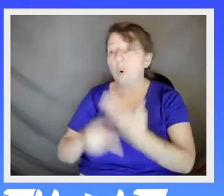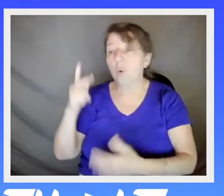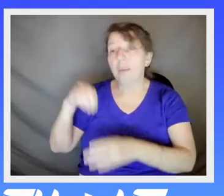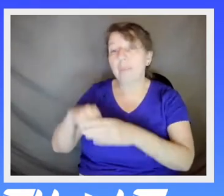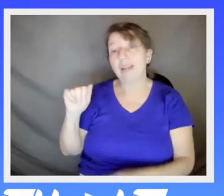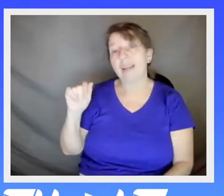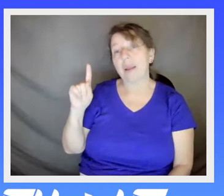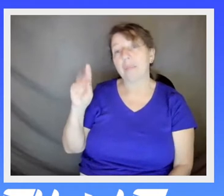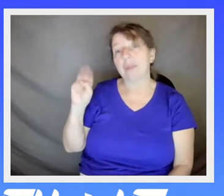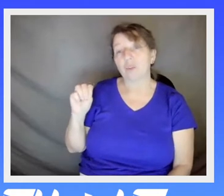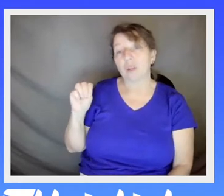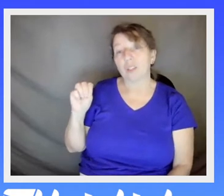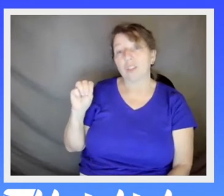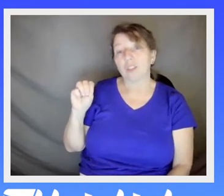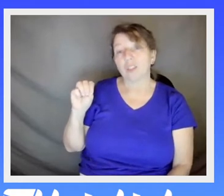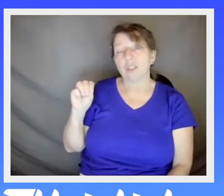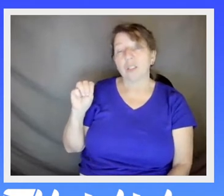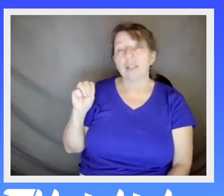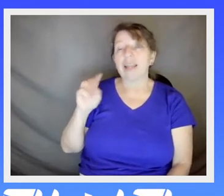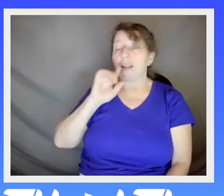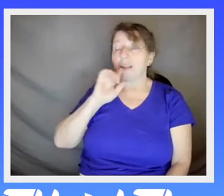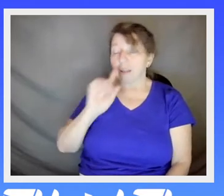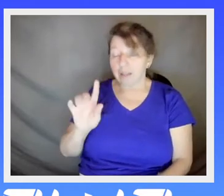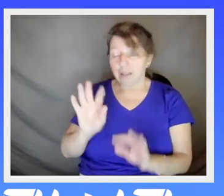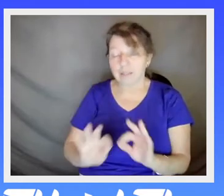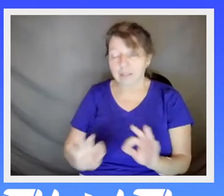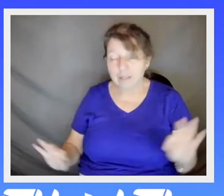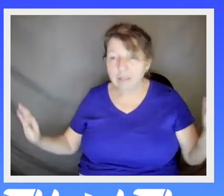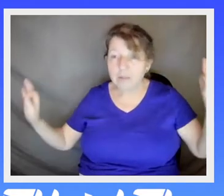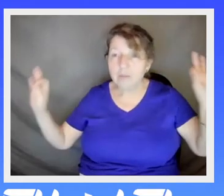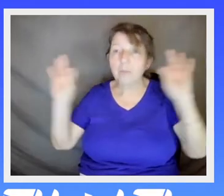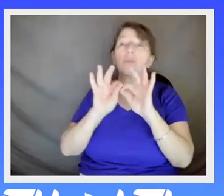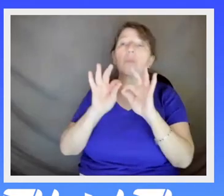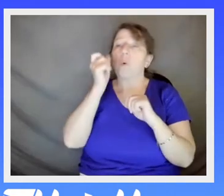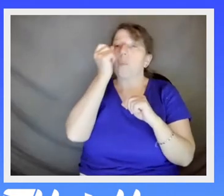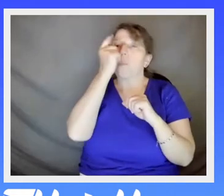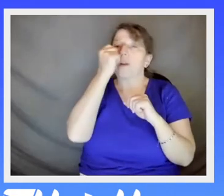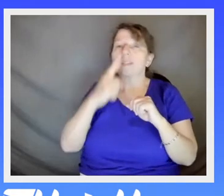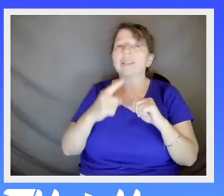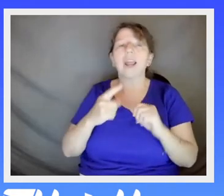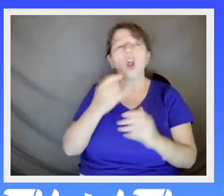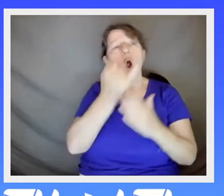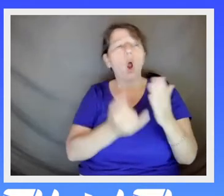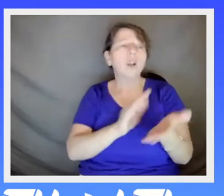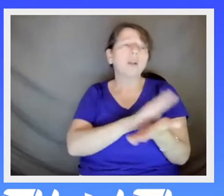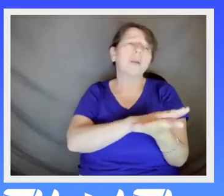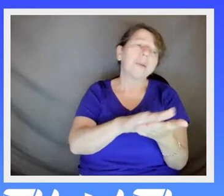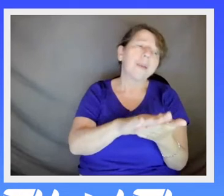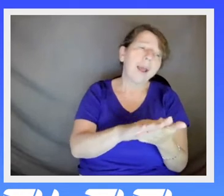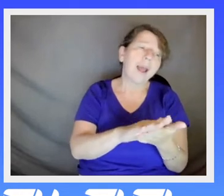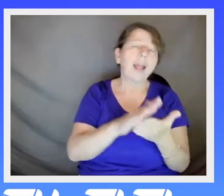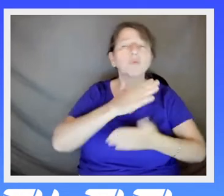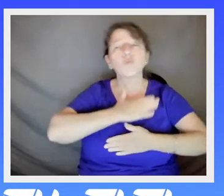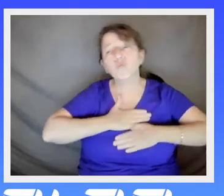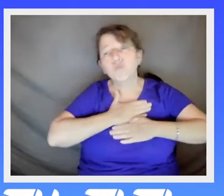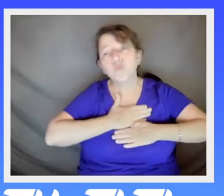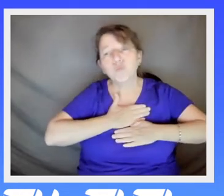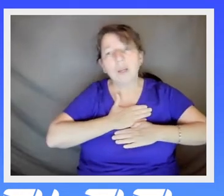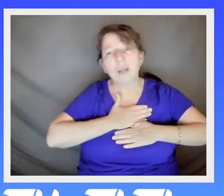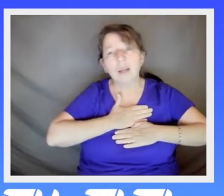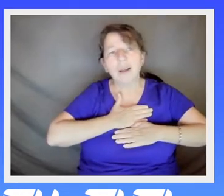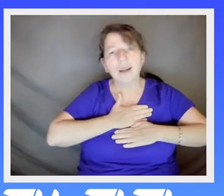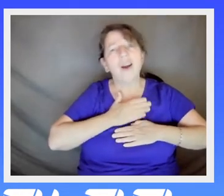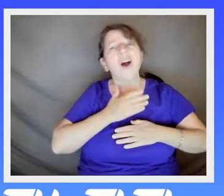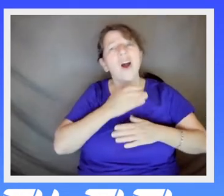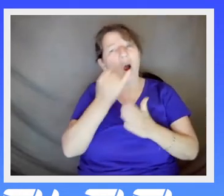critical that we continue to see the arts not just as something nice and recreational, but the arts is part of how our economy grows.